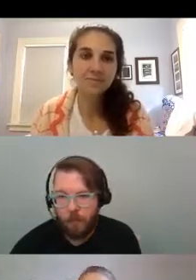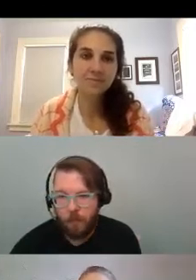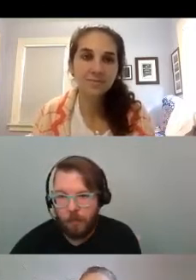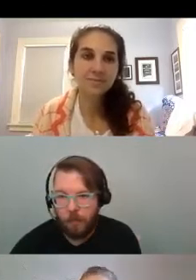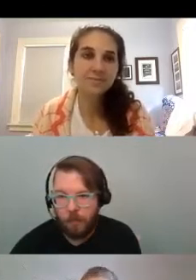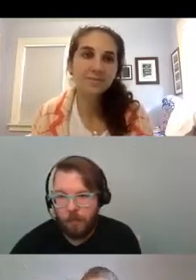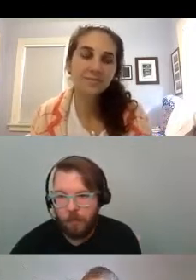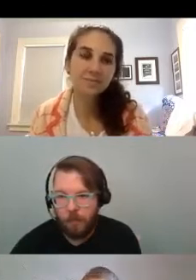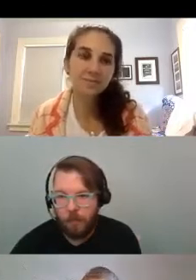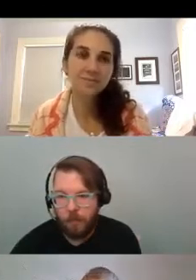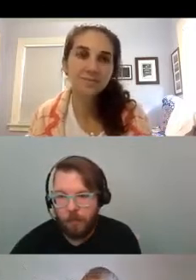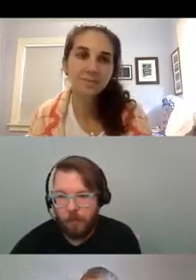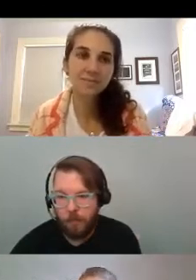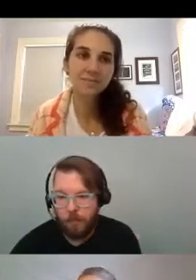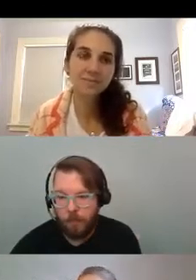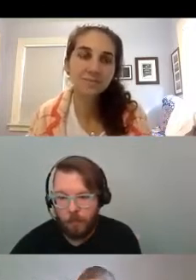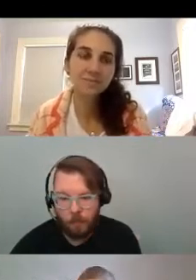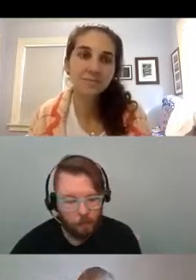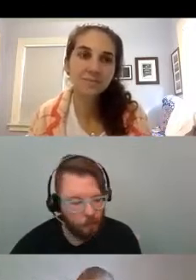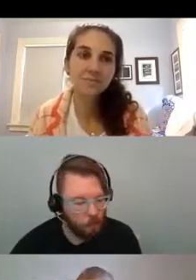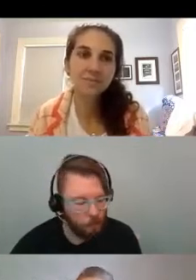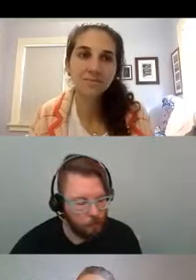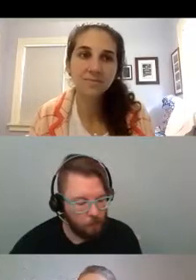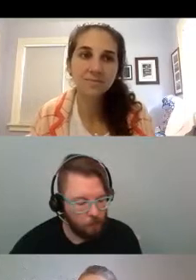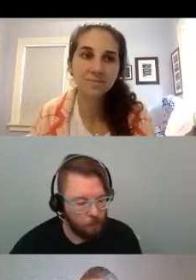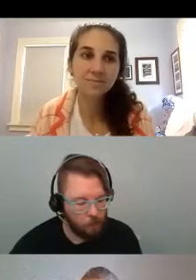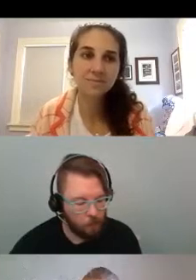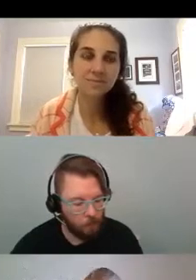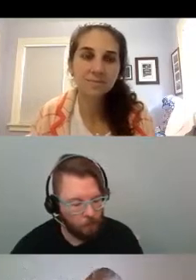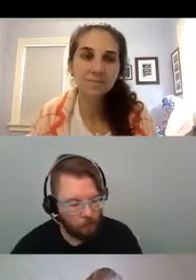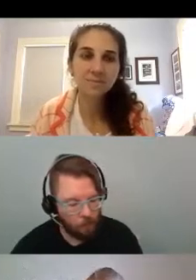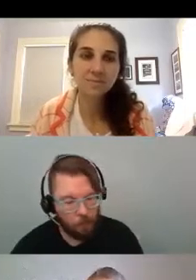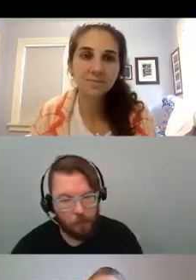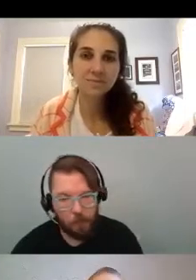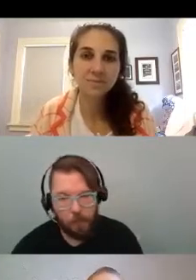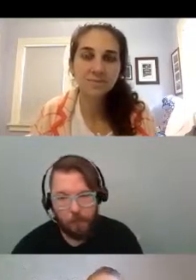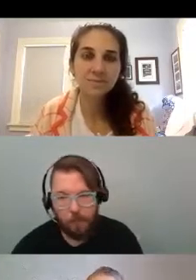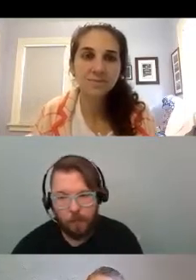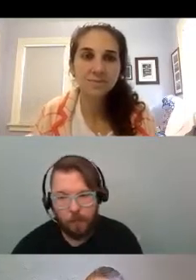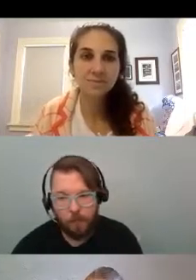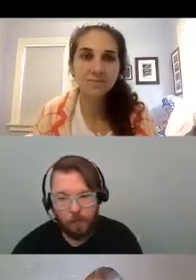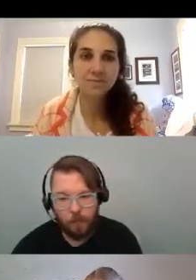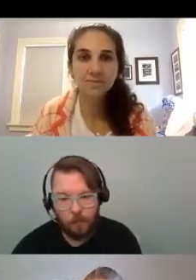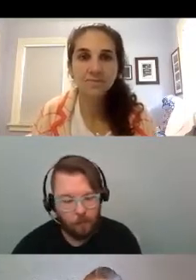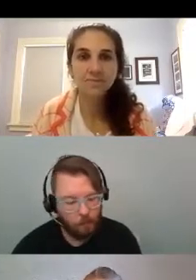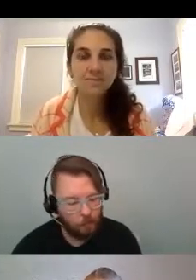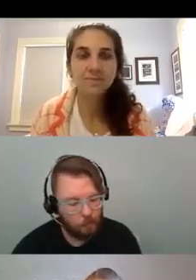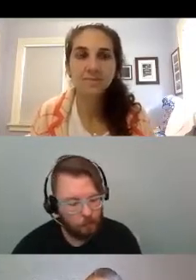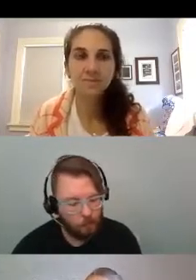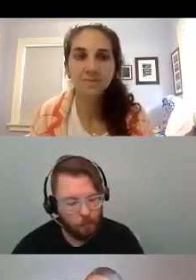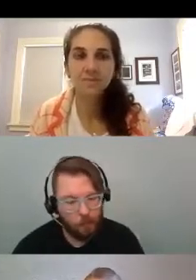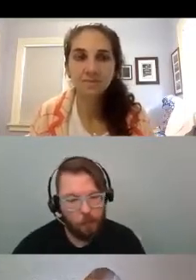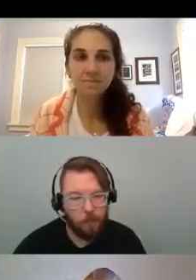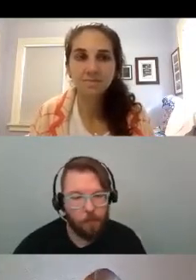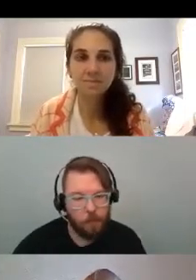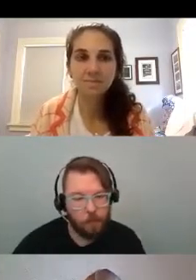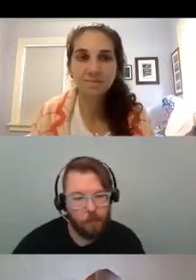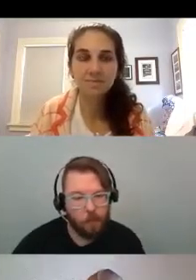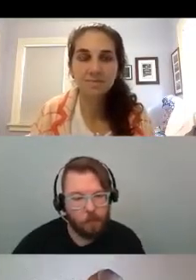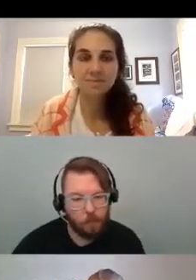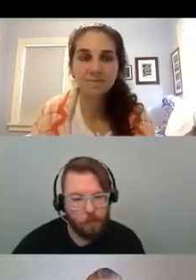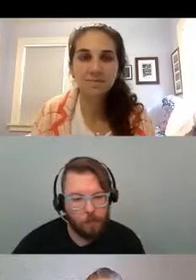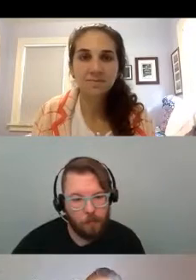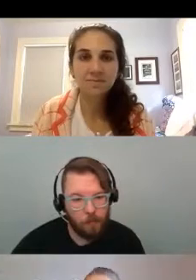important, and they need to have opportunities to apply that knowledge to the situations that they find themselves in the